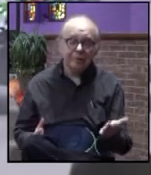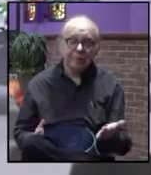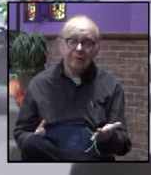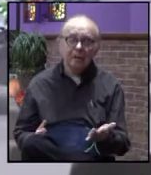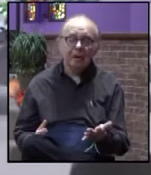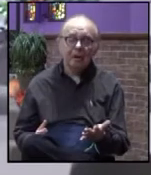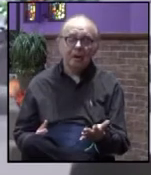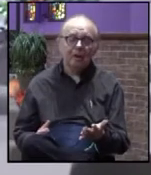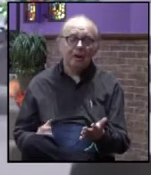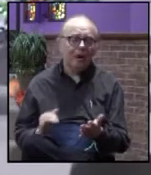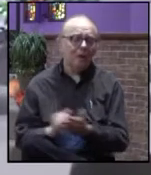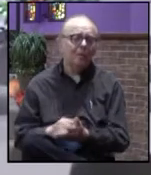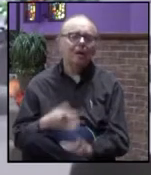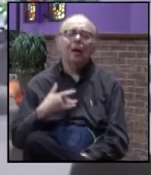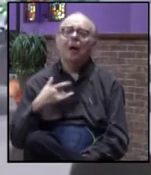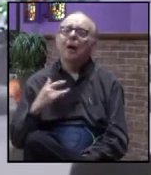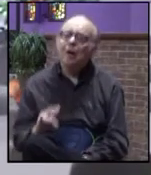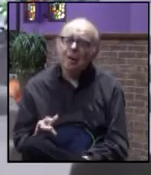it hurts.